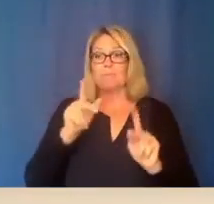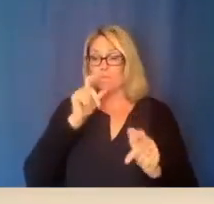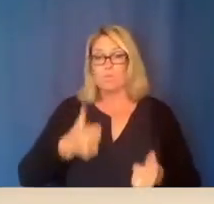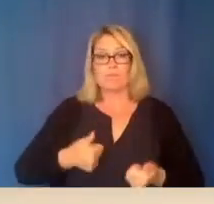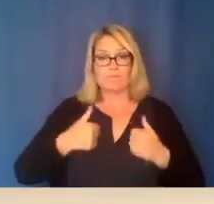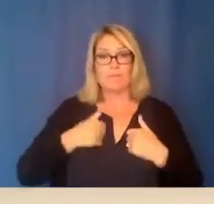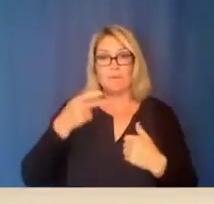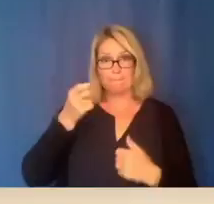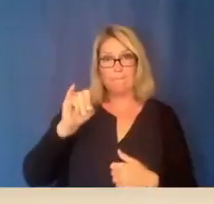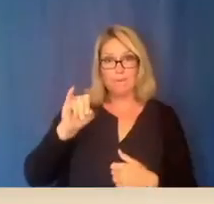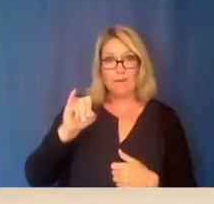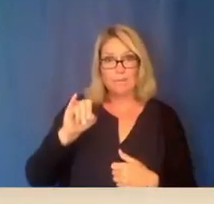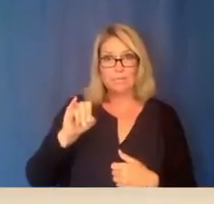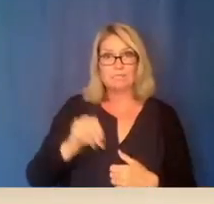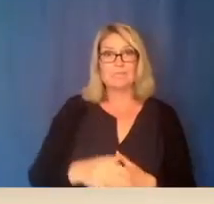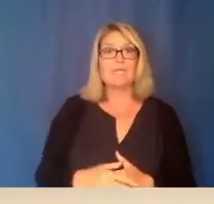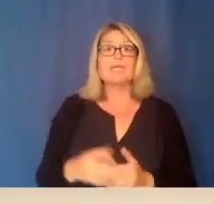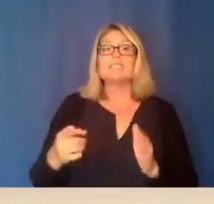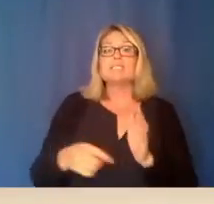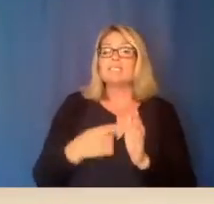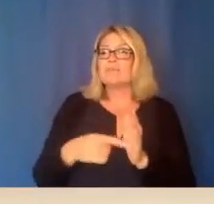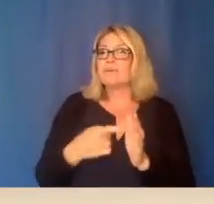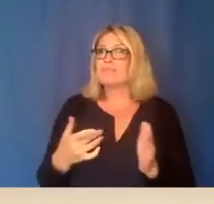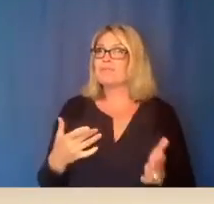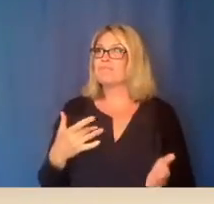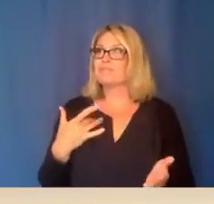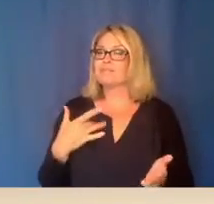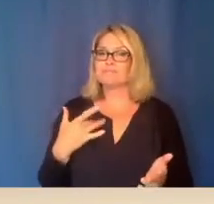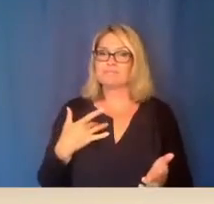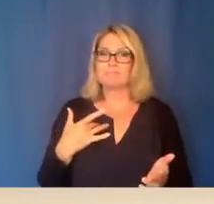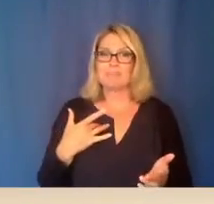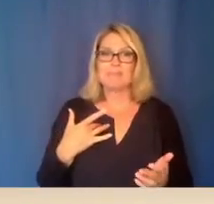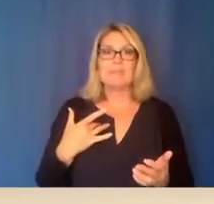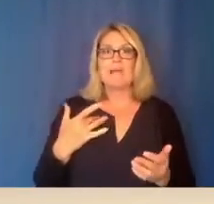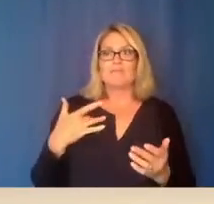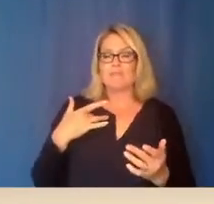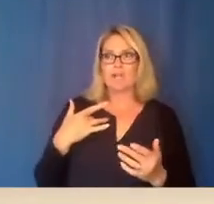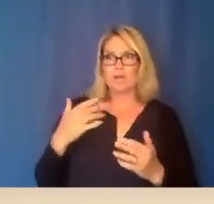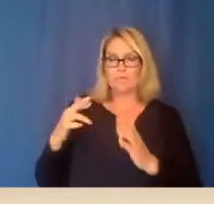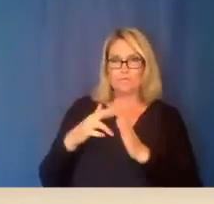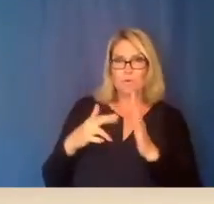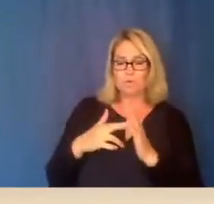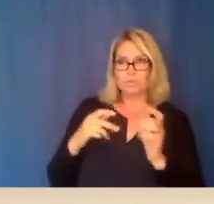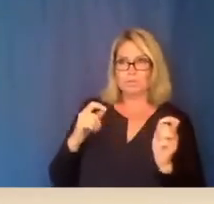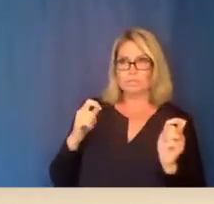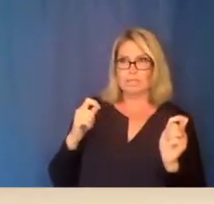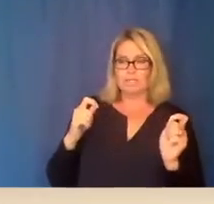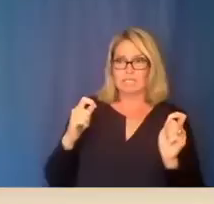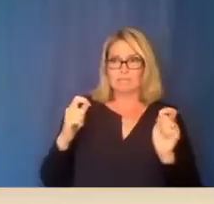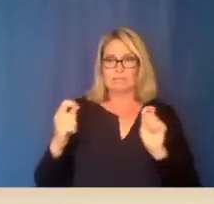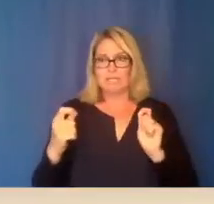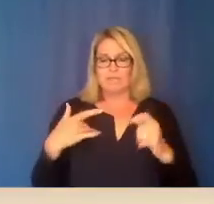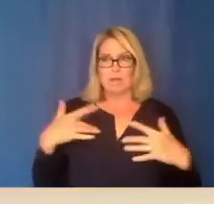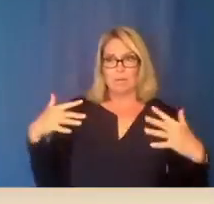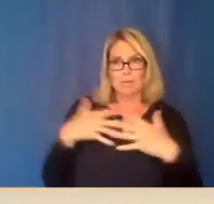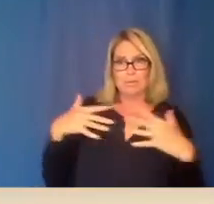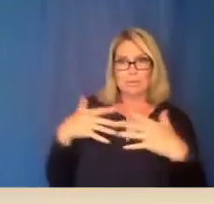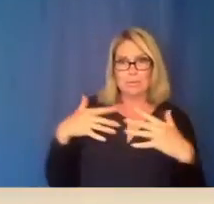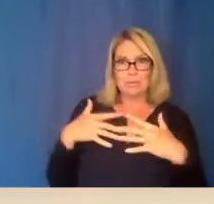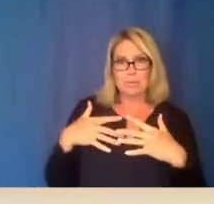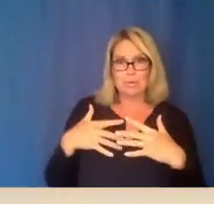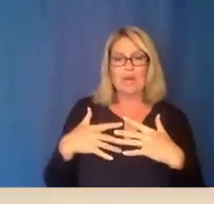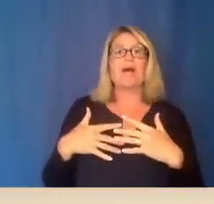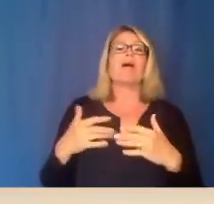that we're realizing sometimes it's more challenging to ease out of restrictions than when they came in and started being